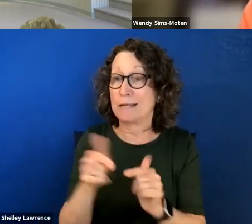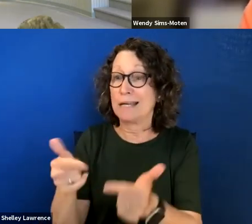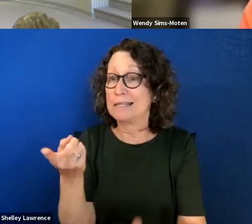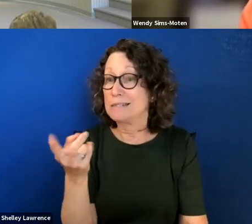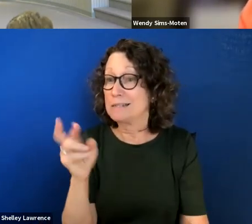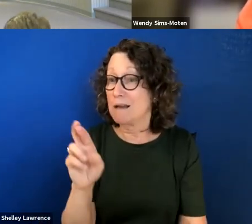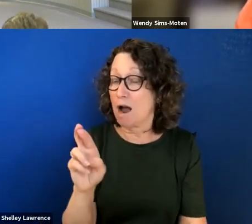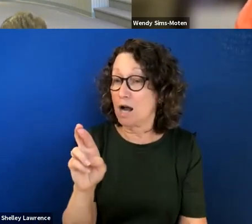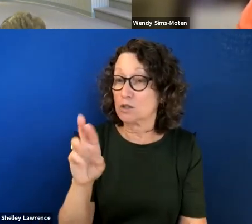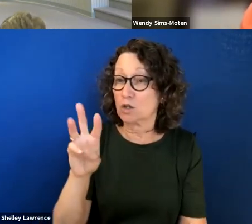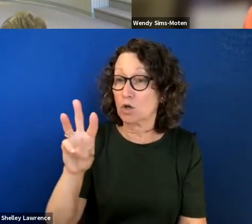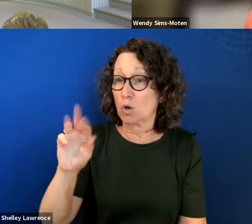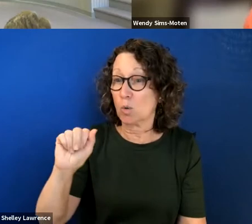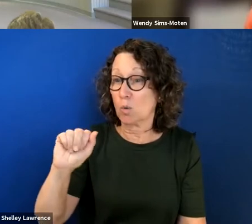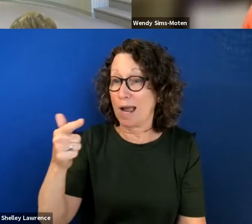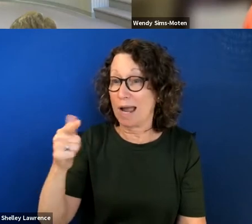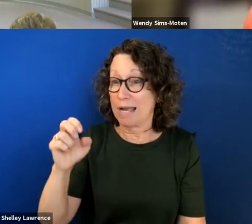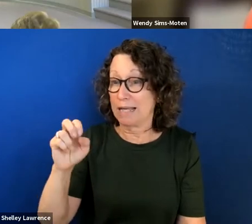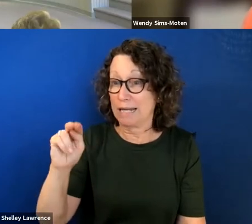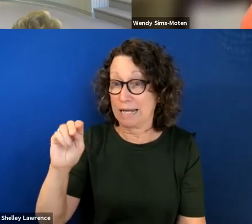Dr. Wagenknecht.